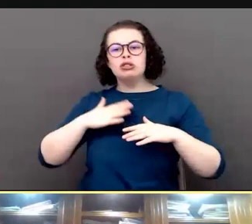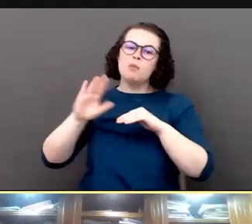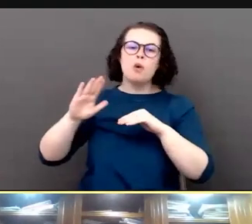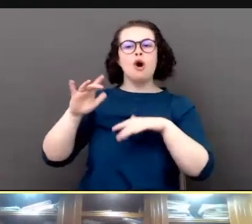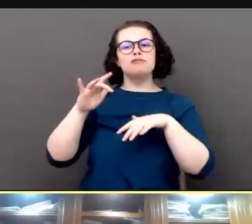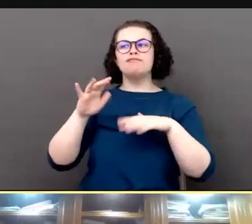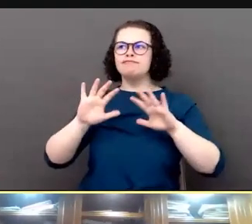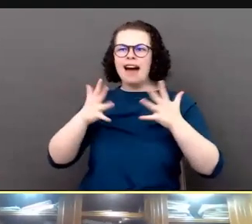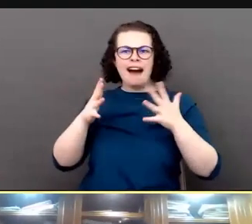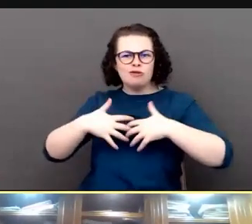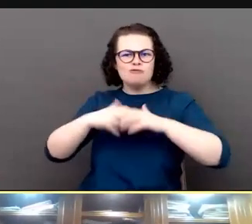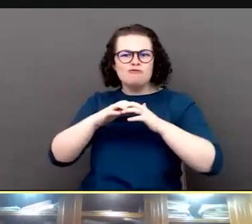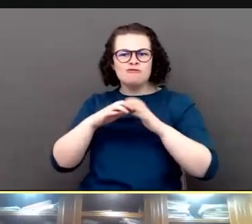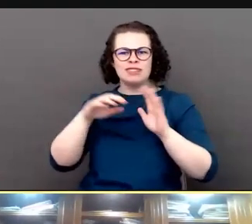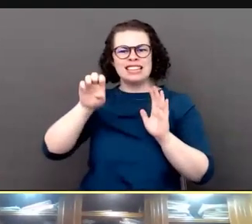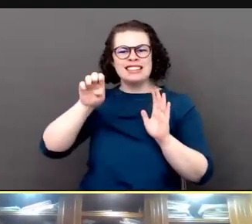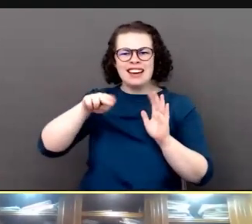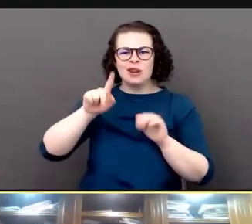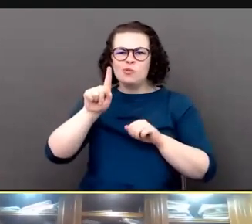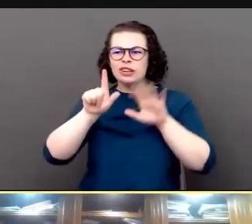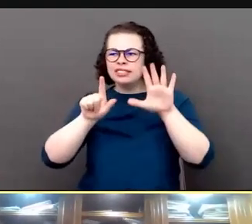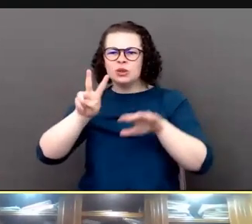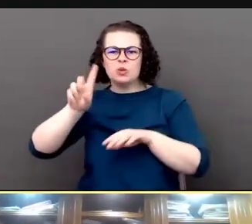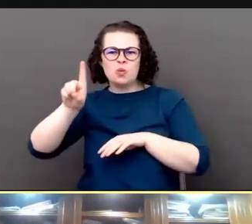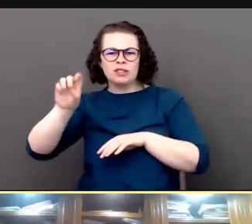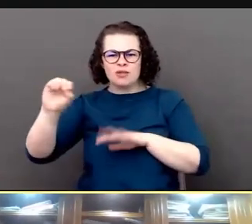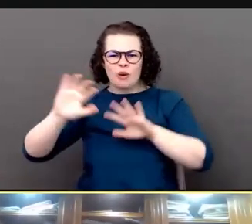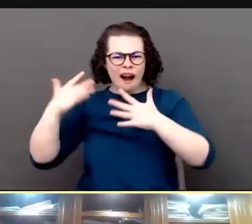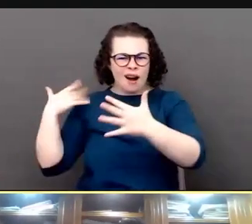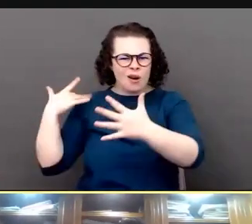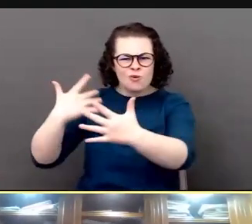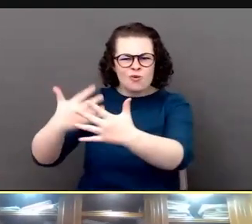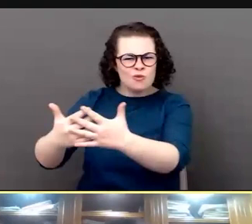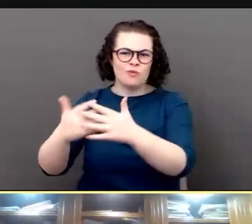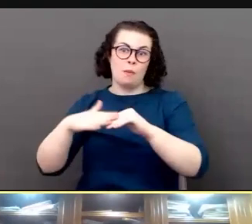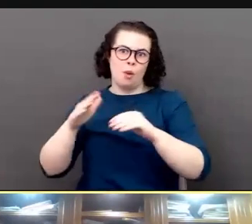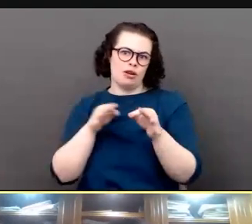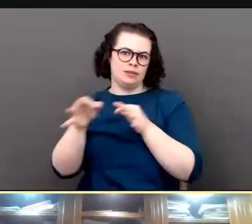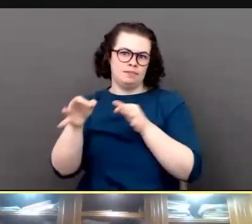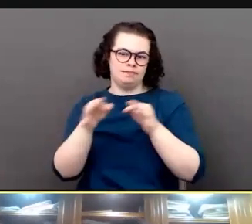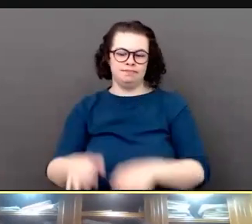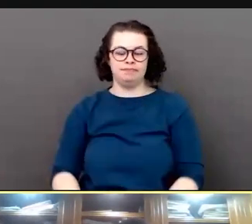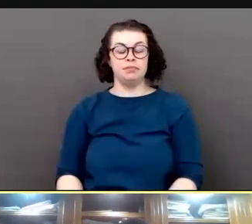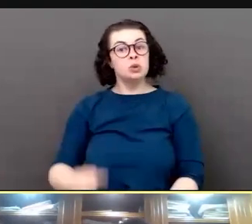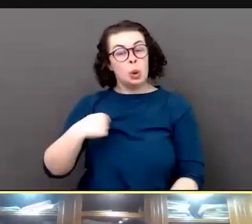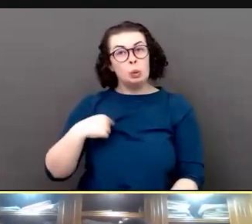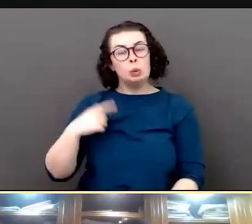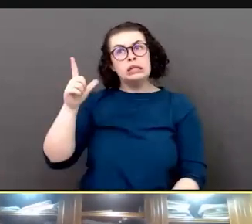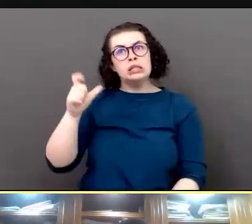focus on the process. Let me say that in 2006, when we started talking